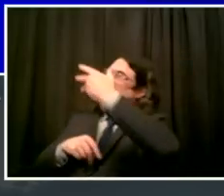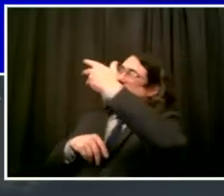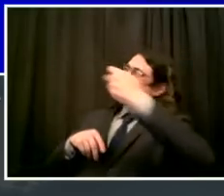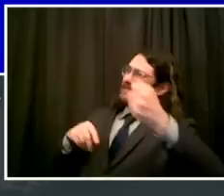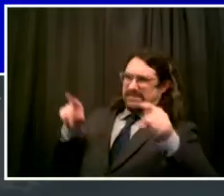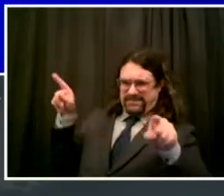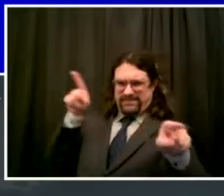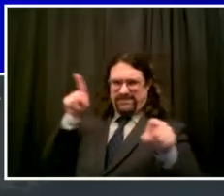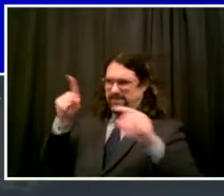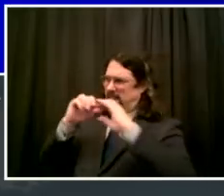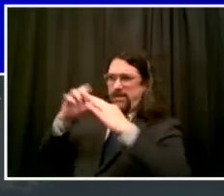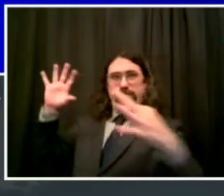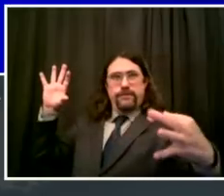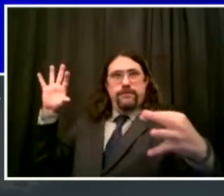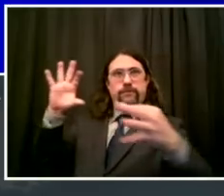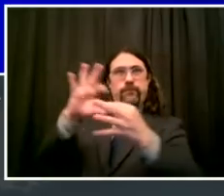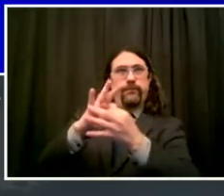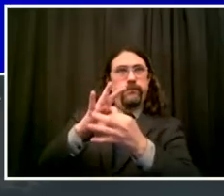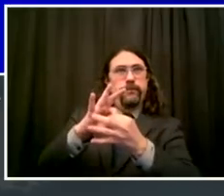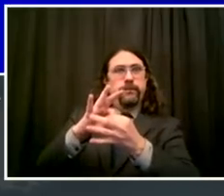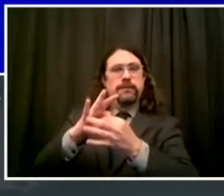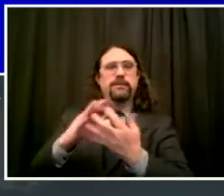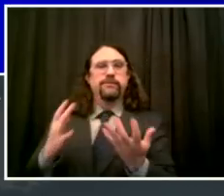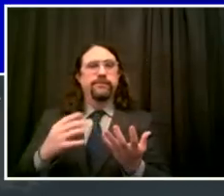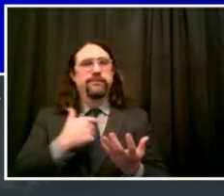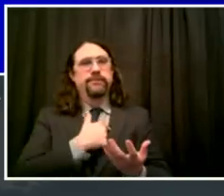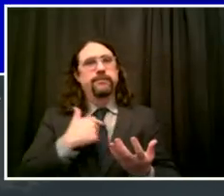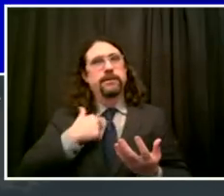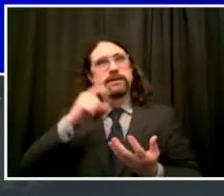application process to maximize the federal aid going to them.